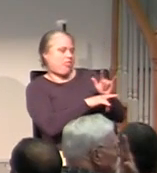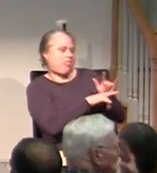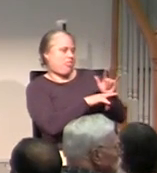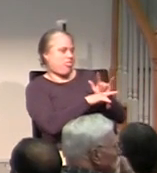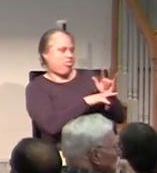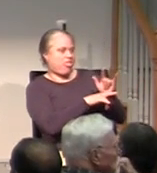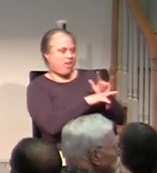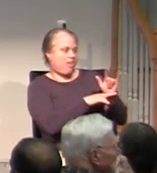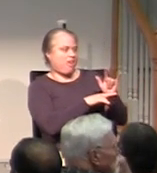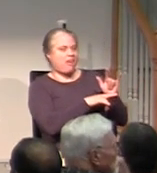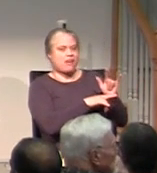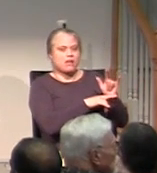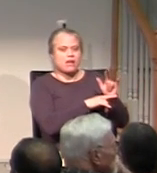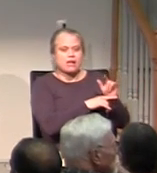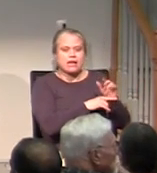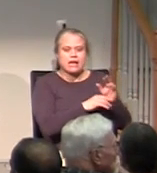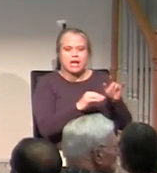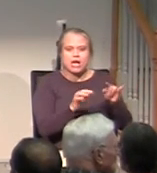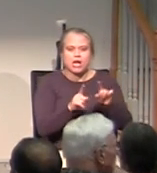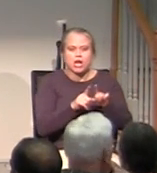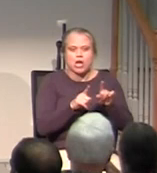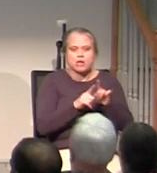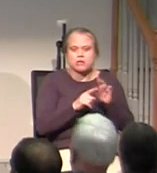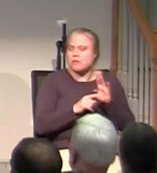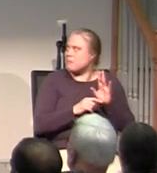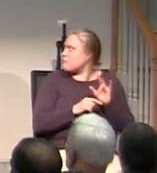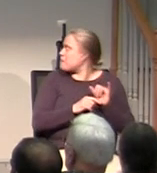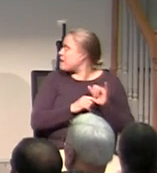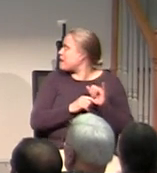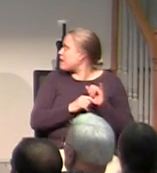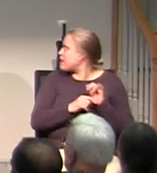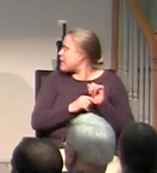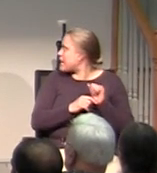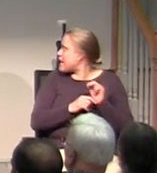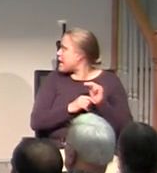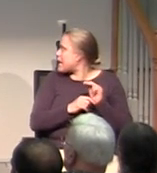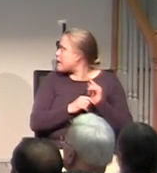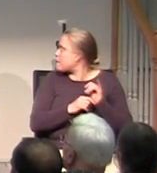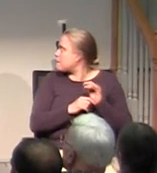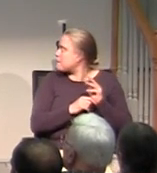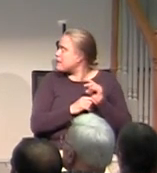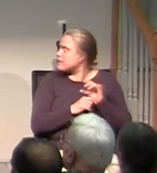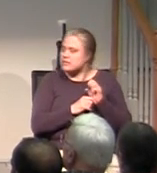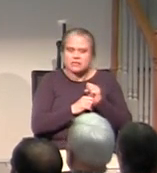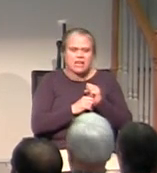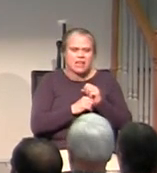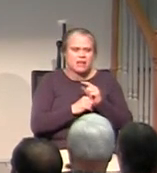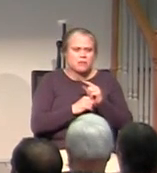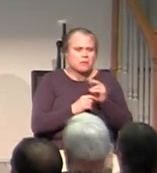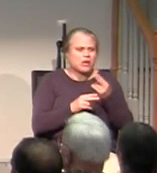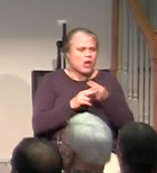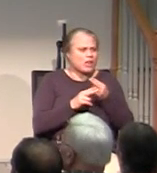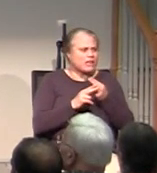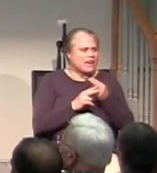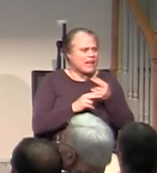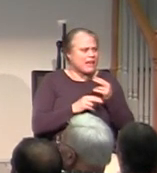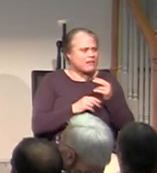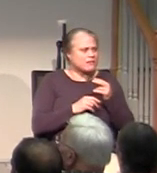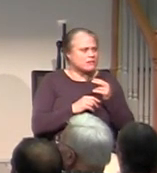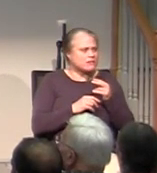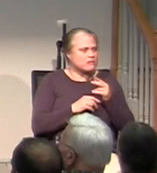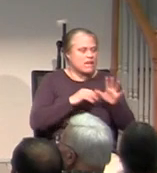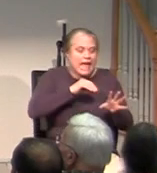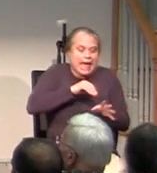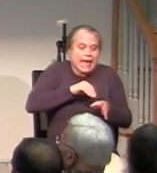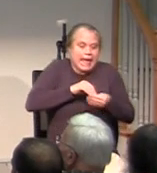an animus toward the person. And what do we call those? Ad hominem attacks in Latin, where we